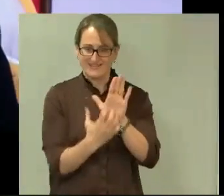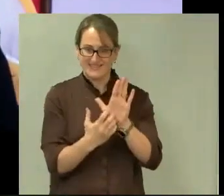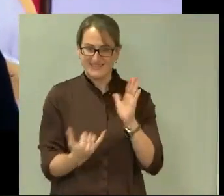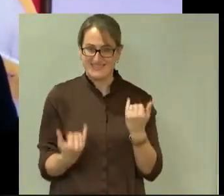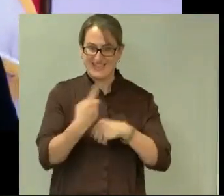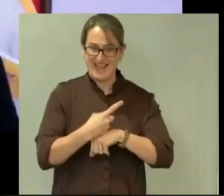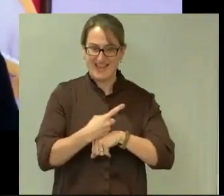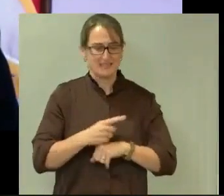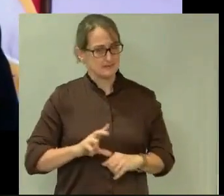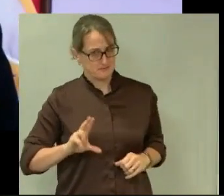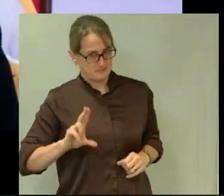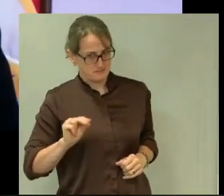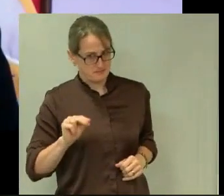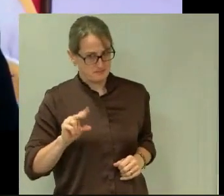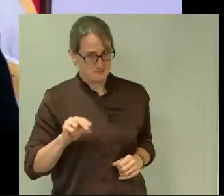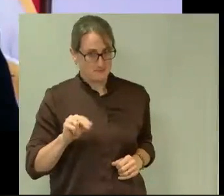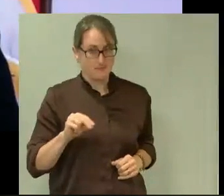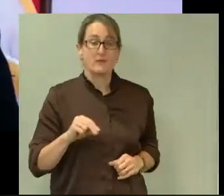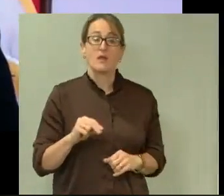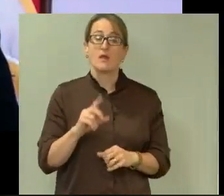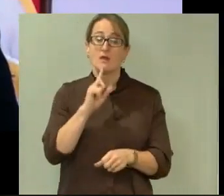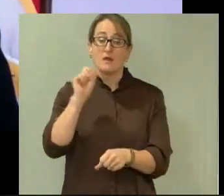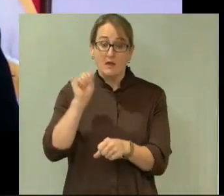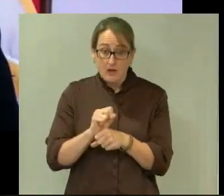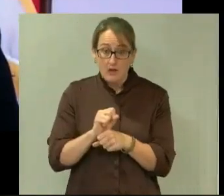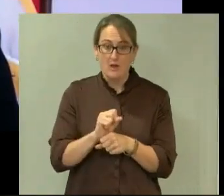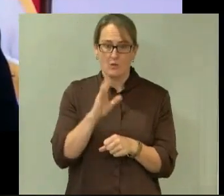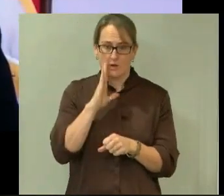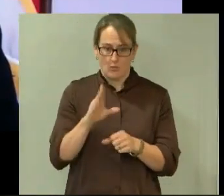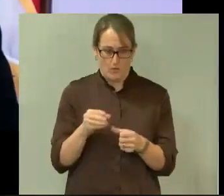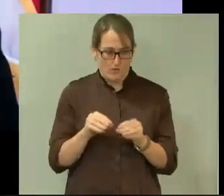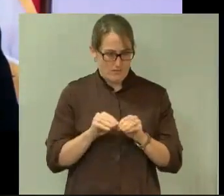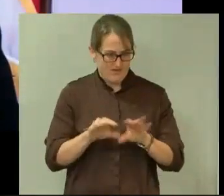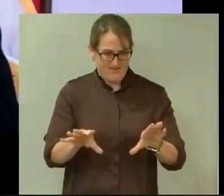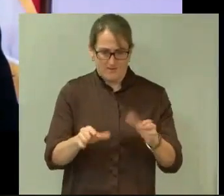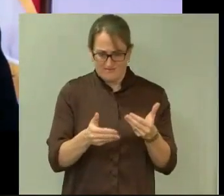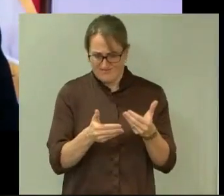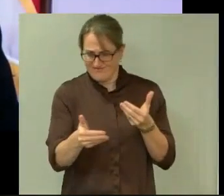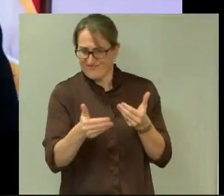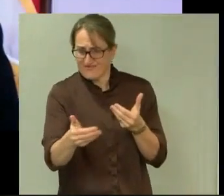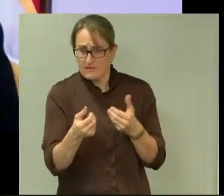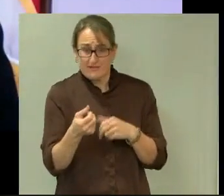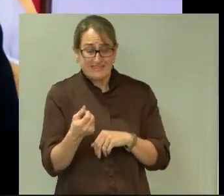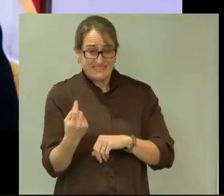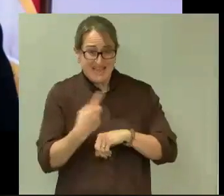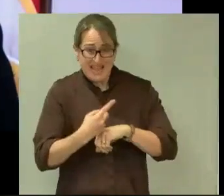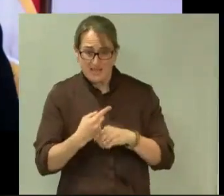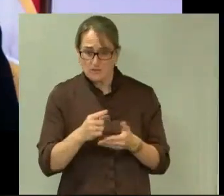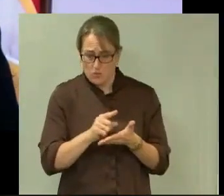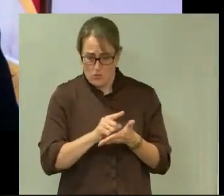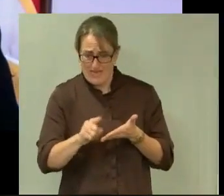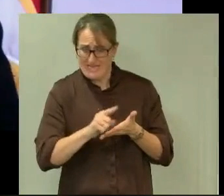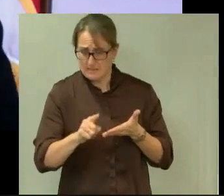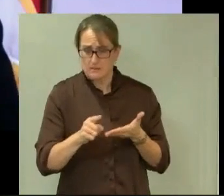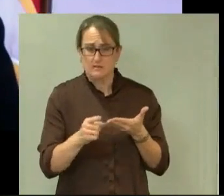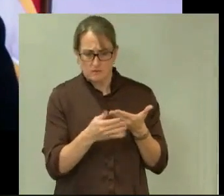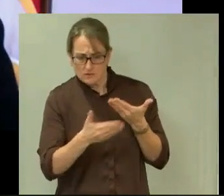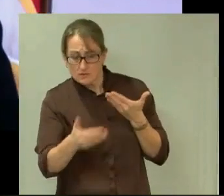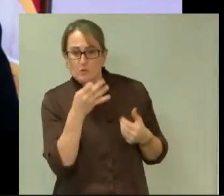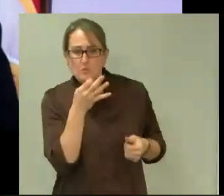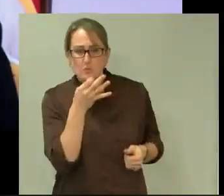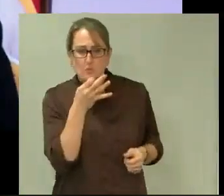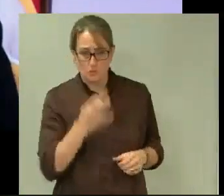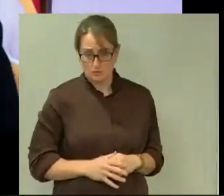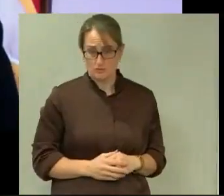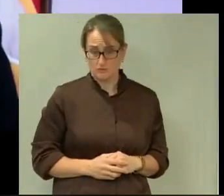will be providing that guidance to you literally in days and weeks to come. We're working through it quickly, but what you can